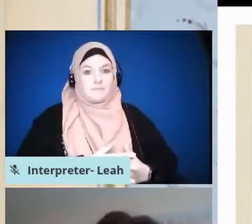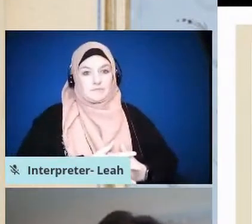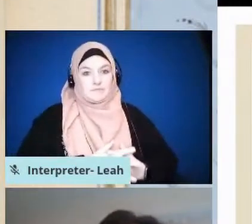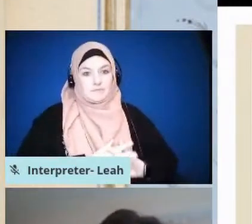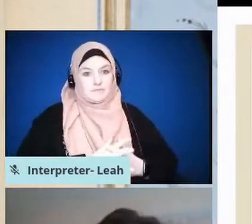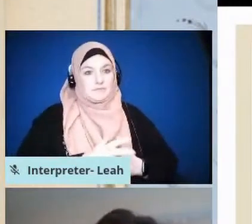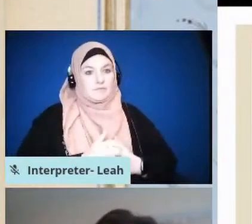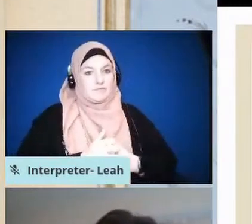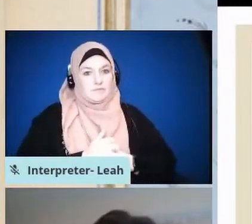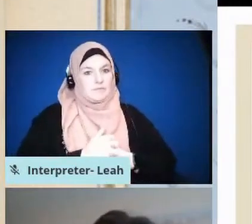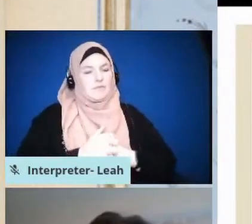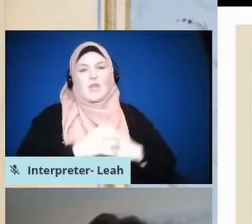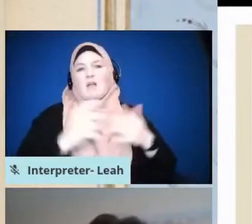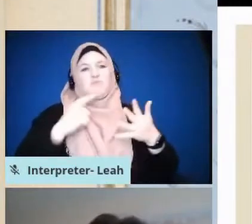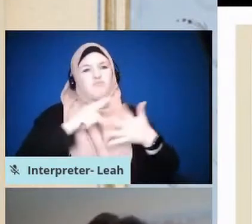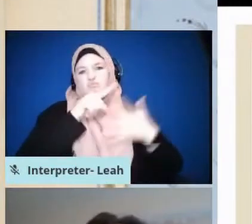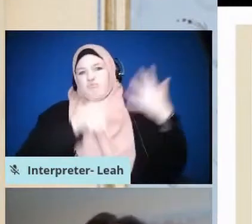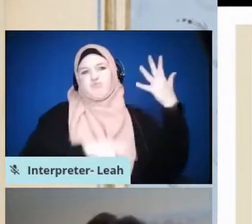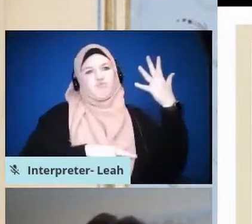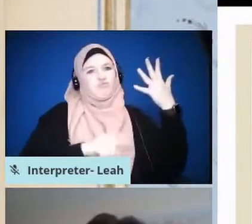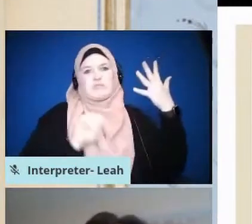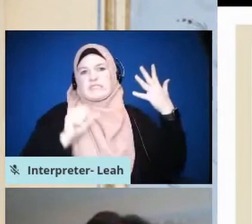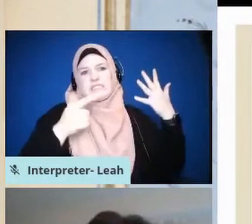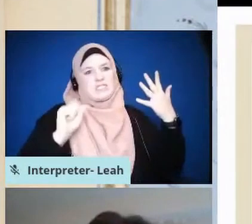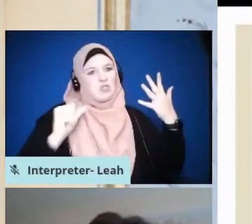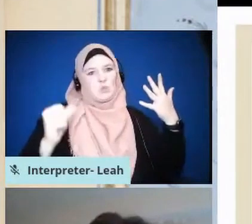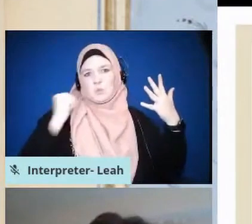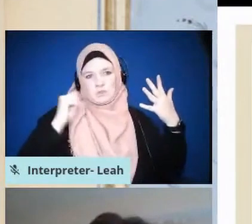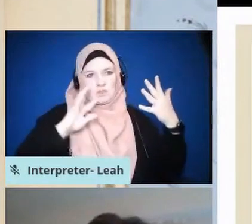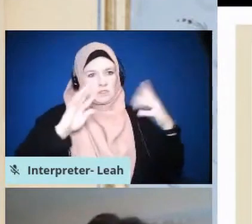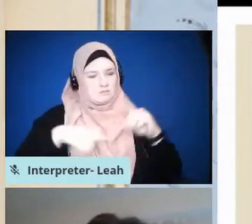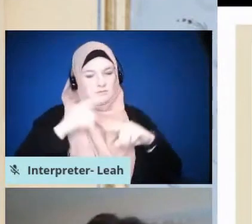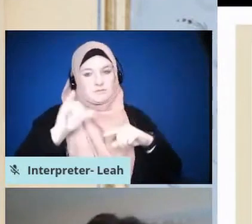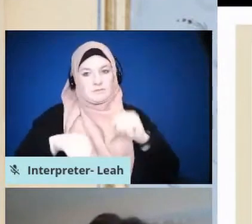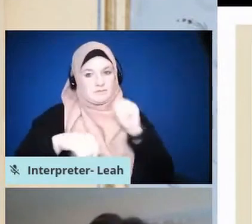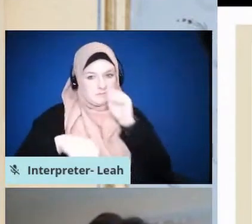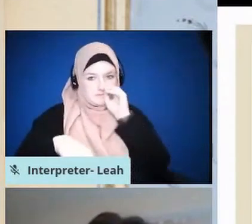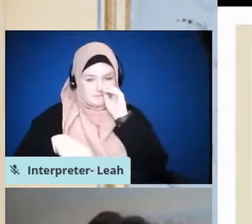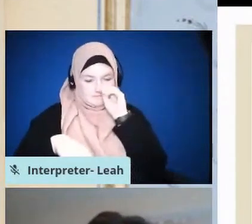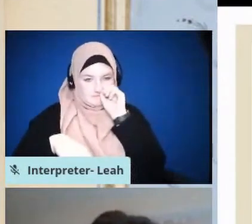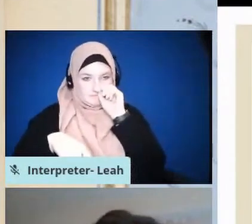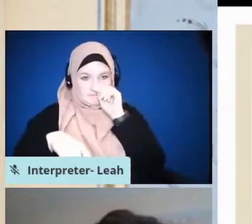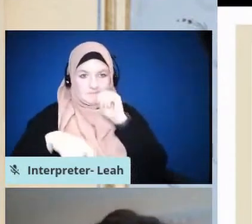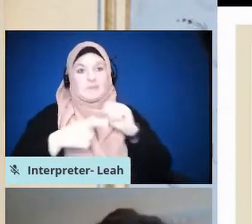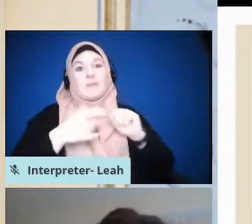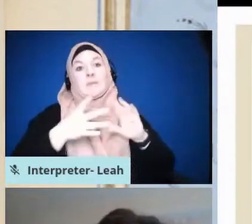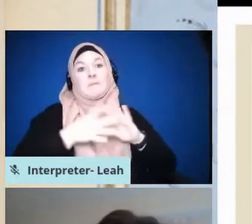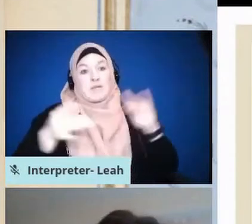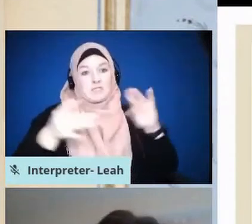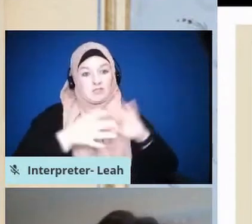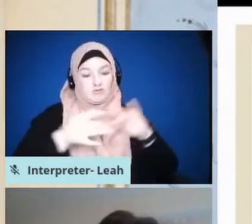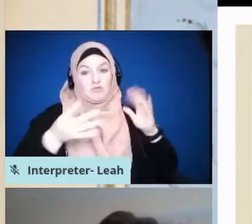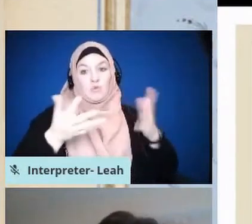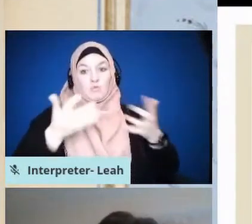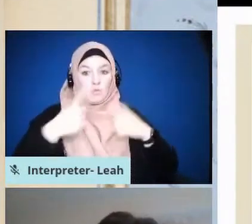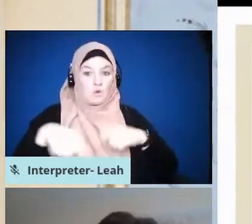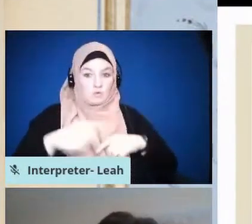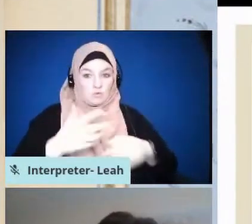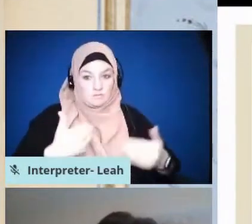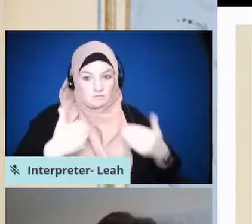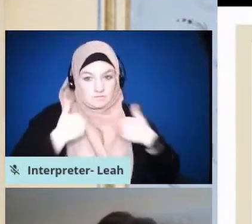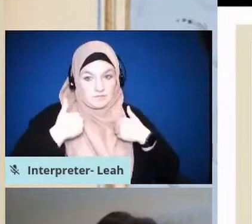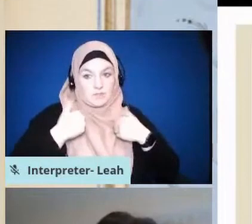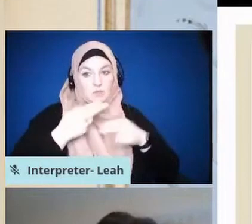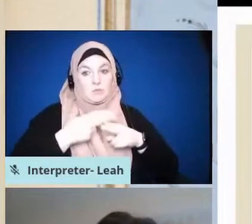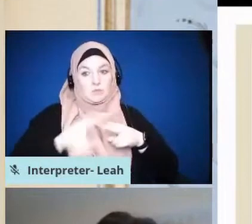I'm not going to talk about the other stages because they are beyond the scope of this presentation, but the take home message from doing this